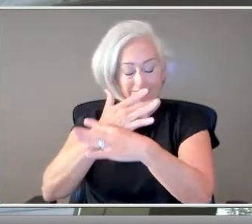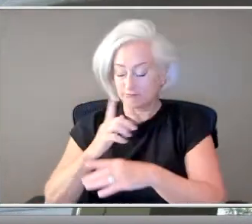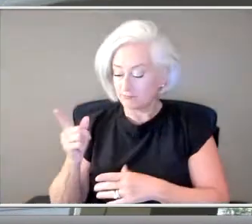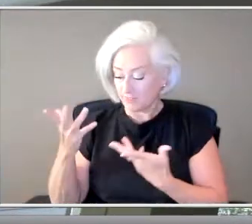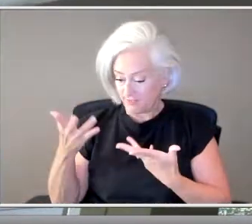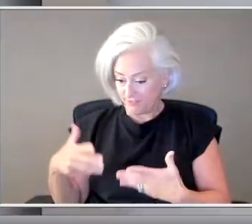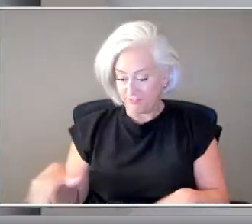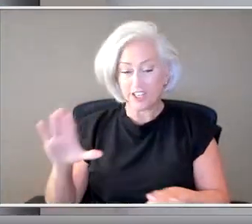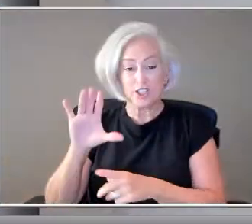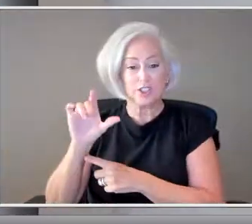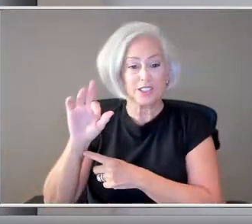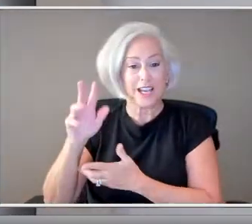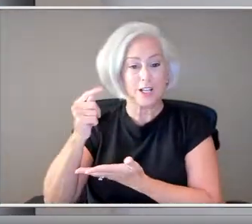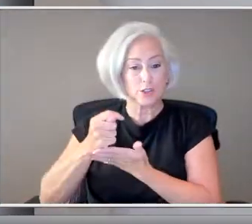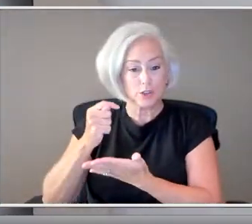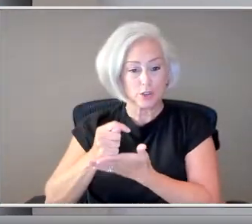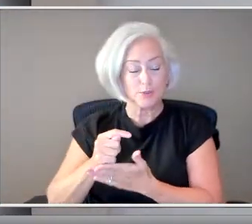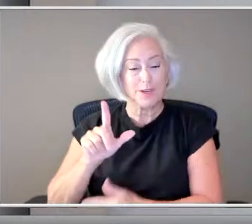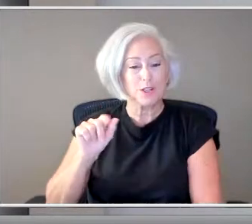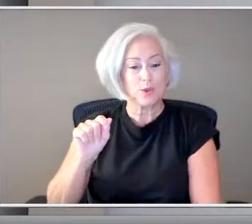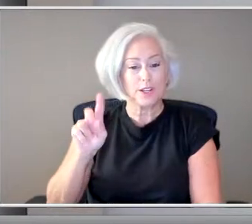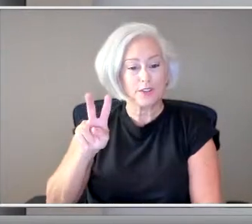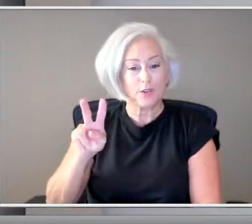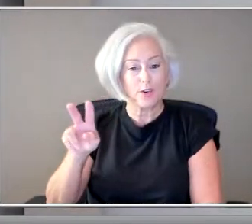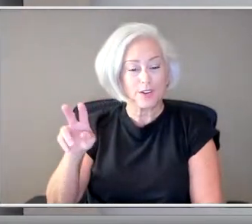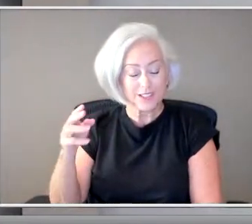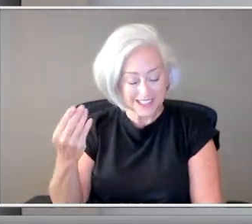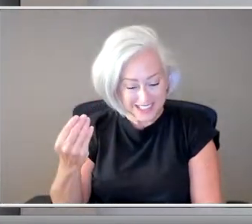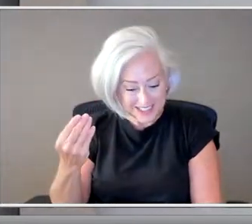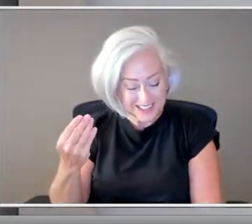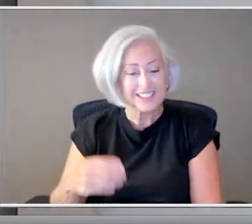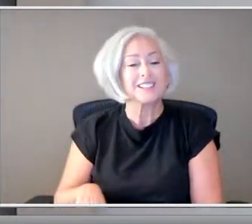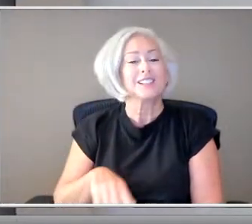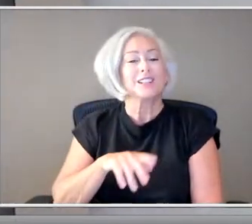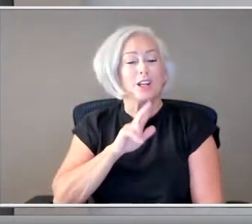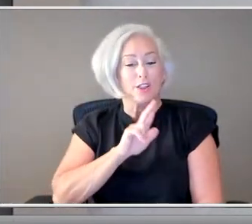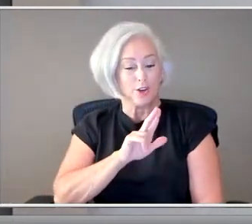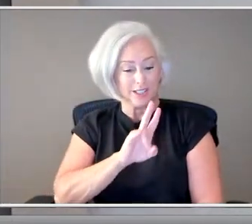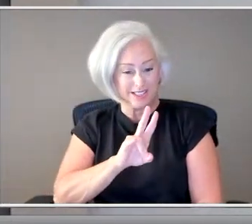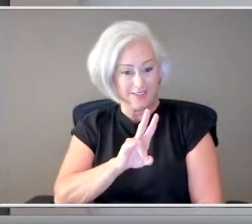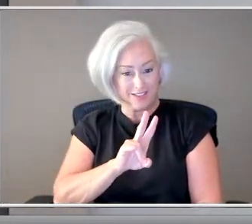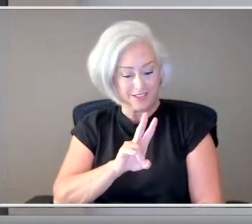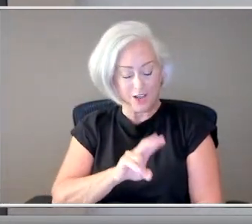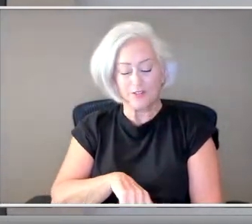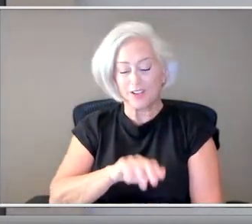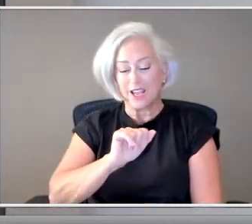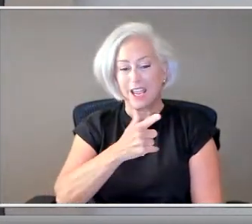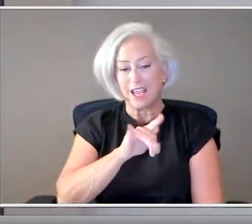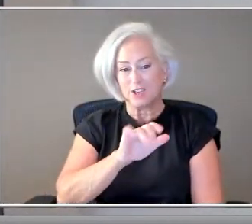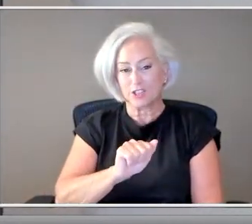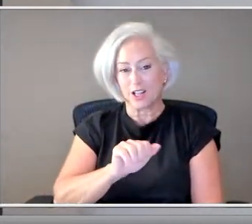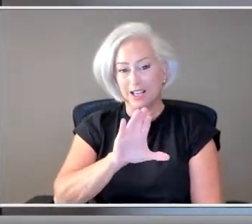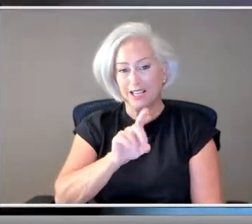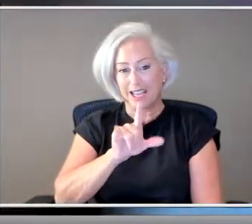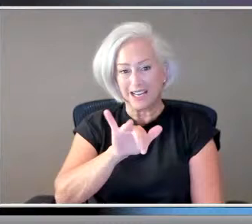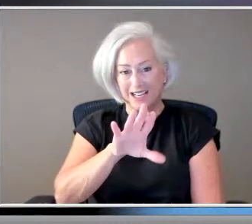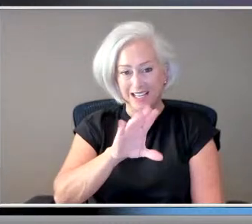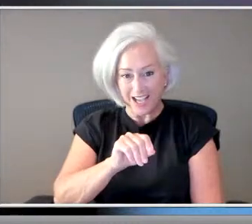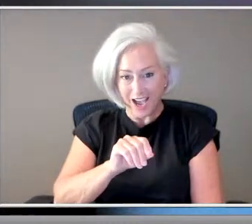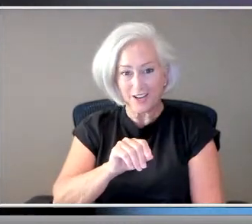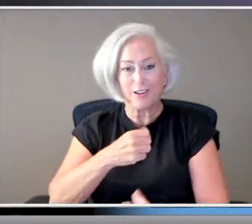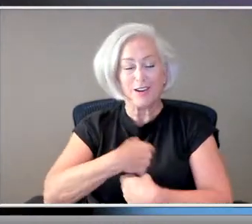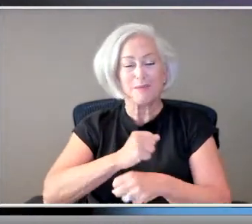2014, a personalized bra was made for 37-year-old Angela Candiano so she could strut her stuff in this